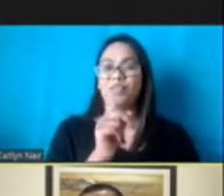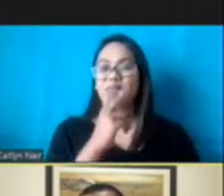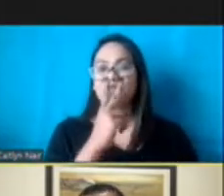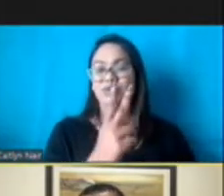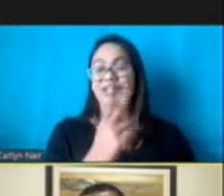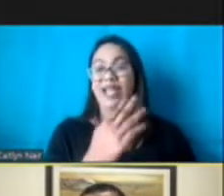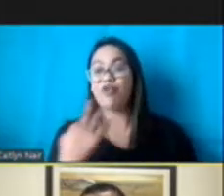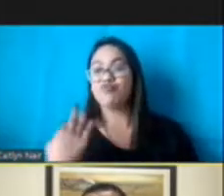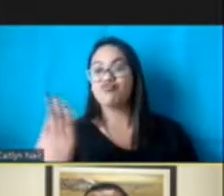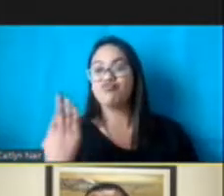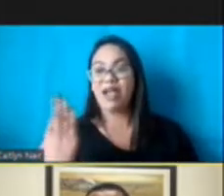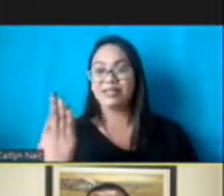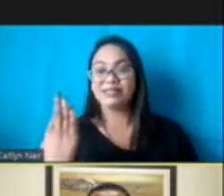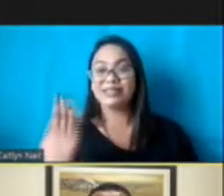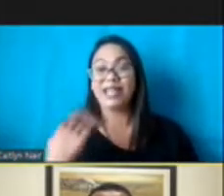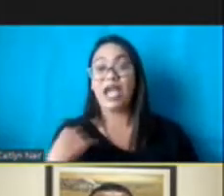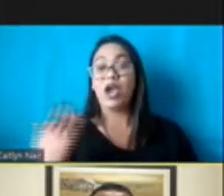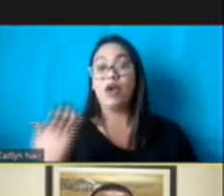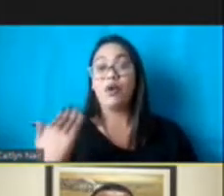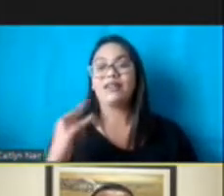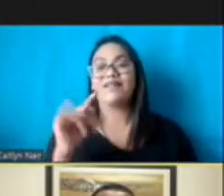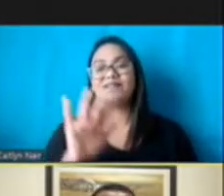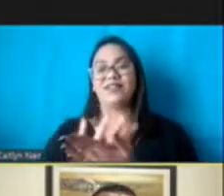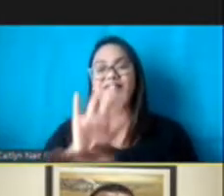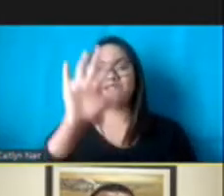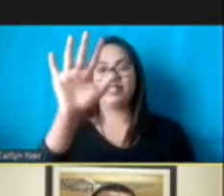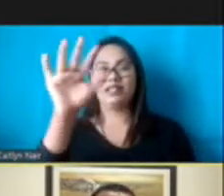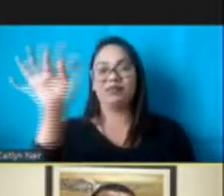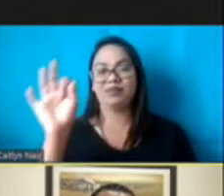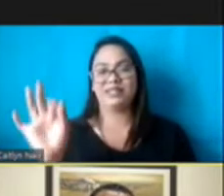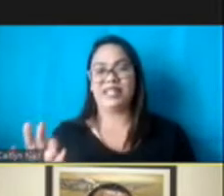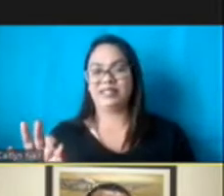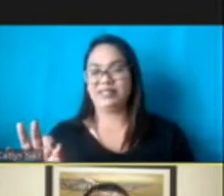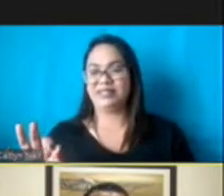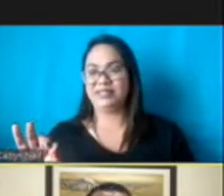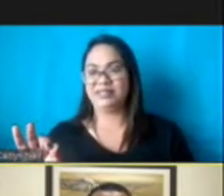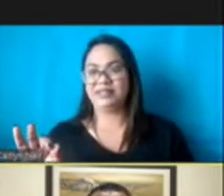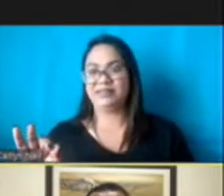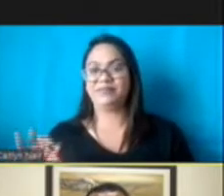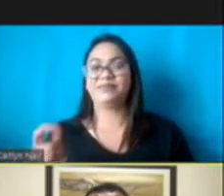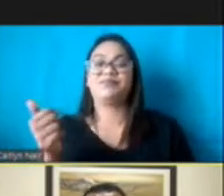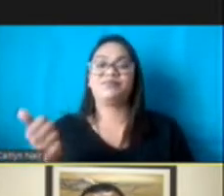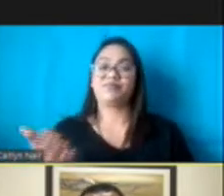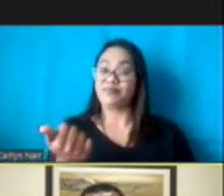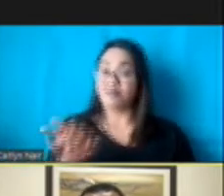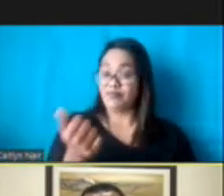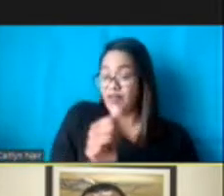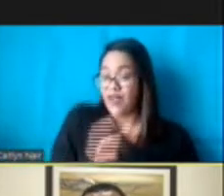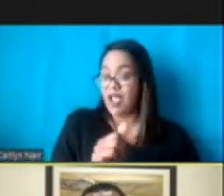of critical care beds is only at 15%. Comparatively, at this point in the other stages, we